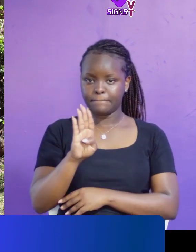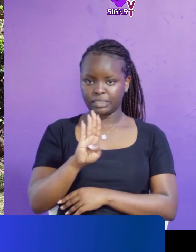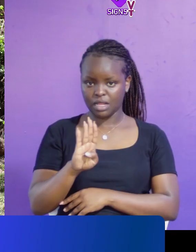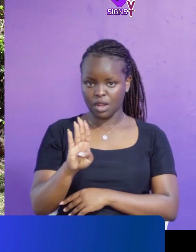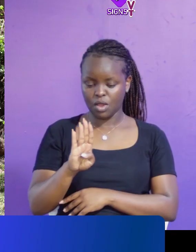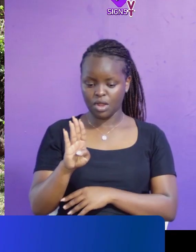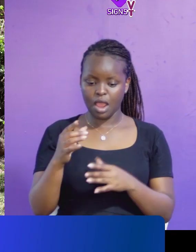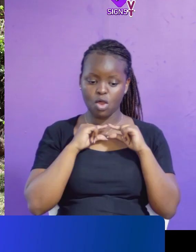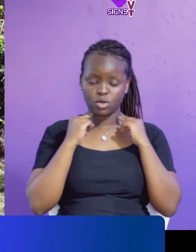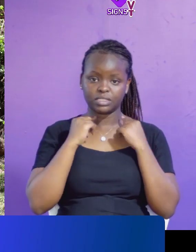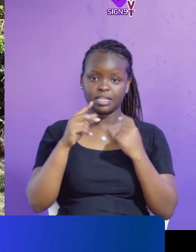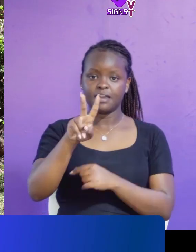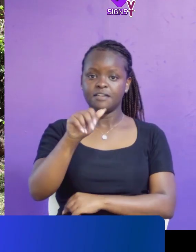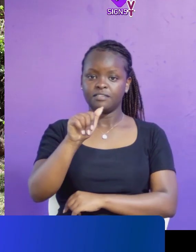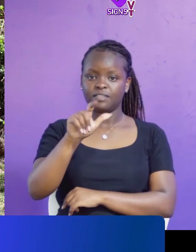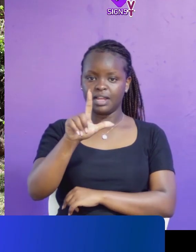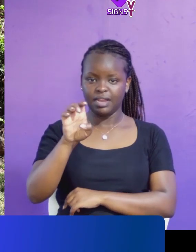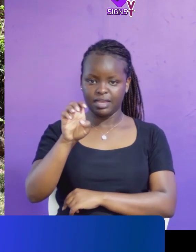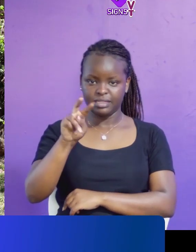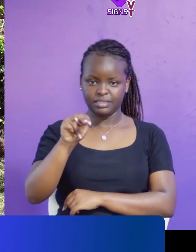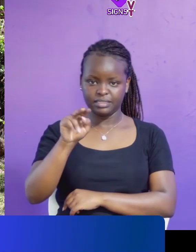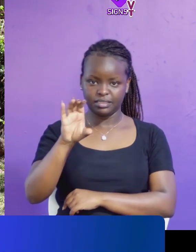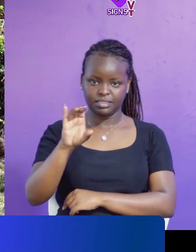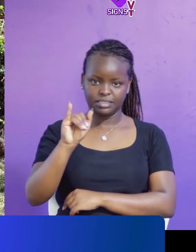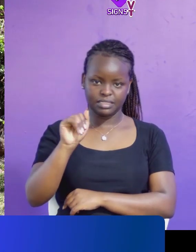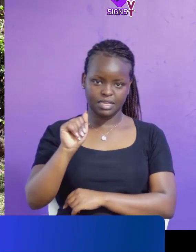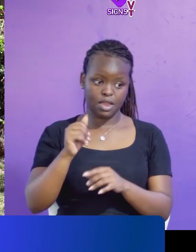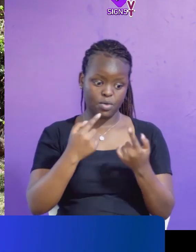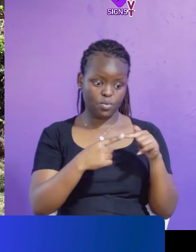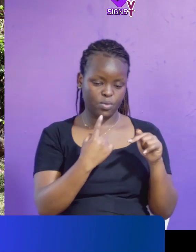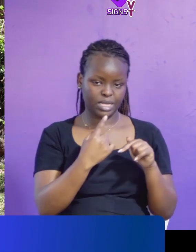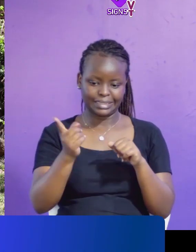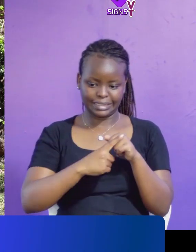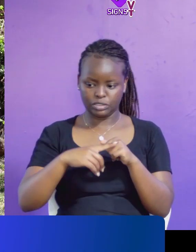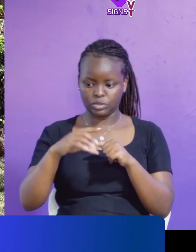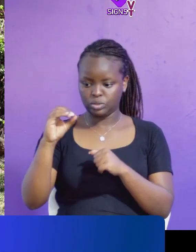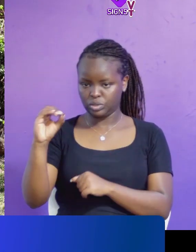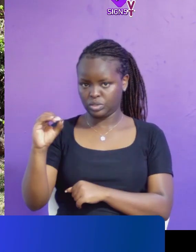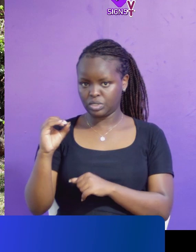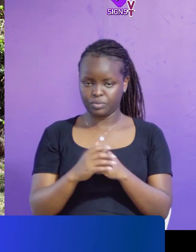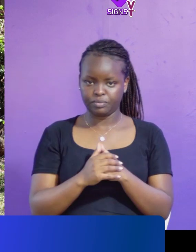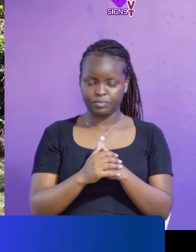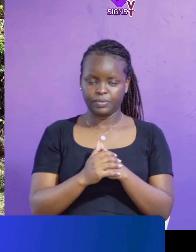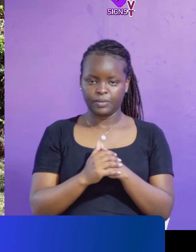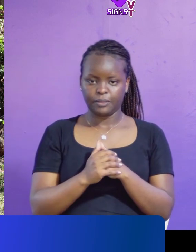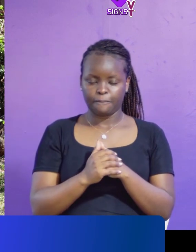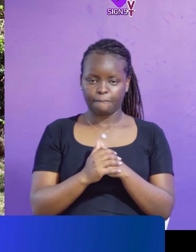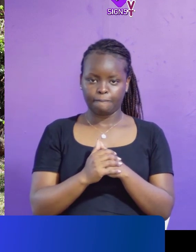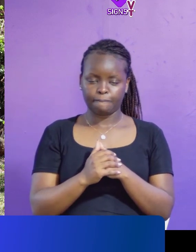Valencia, winning 6-0. Robert Lewandowski, Rafinha, and